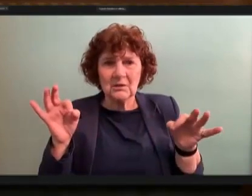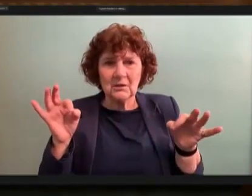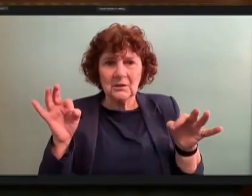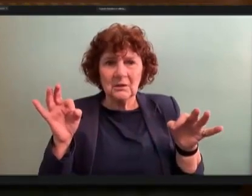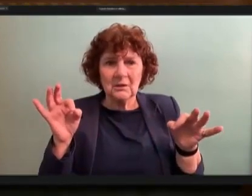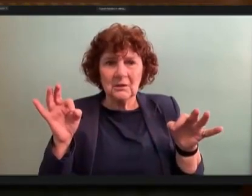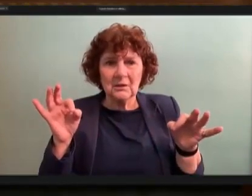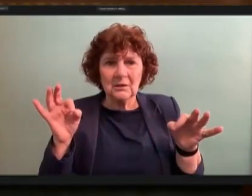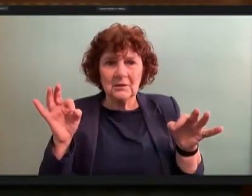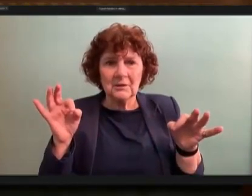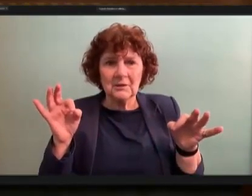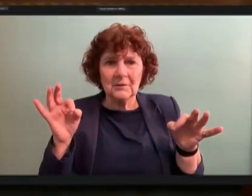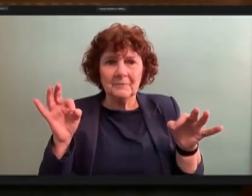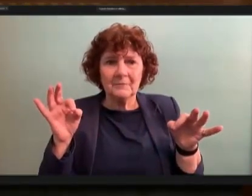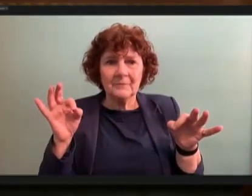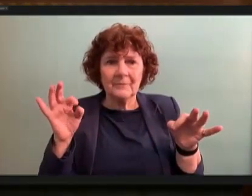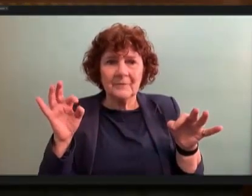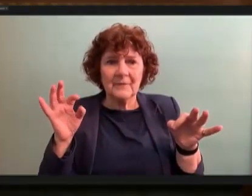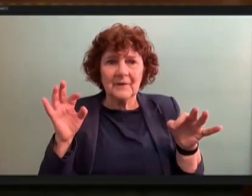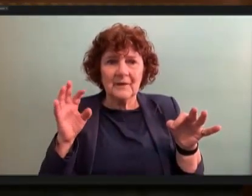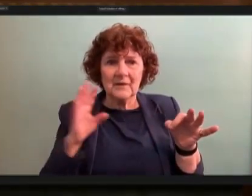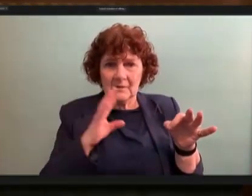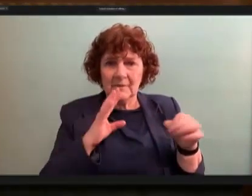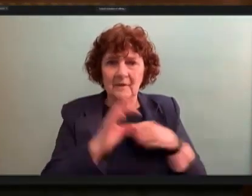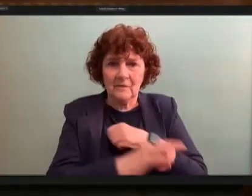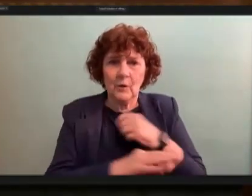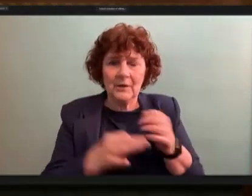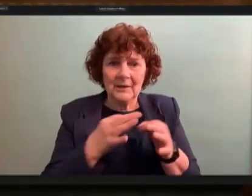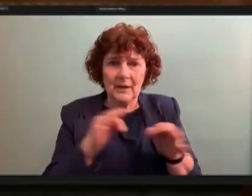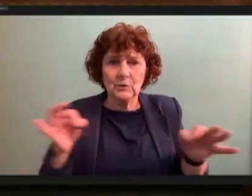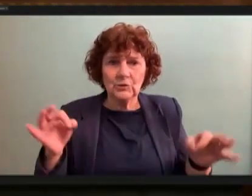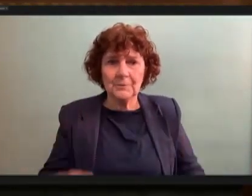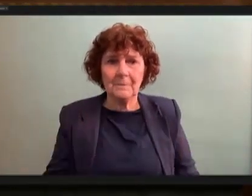Oyoko, no, Seguridad,